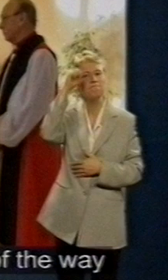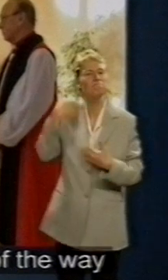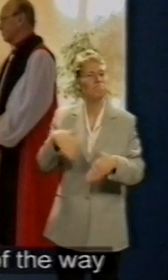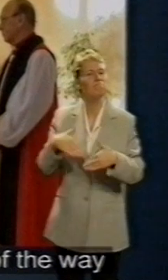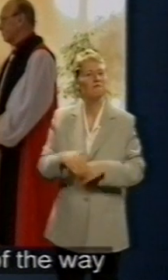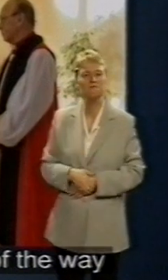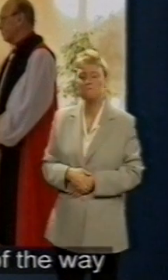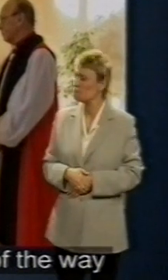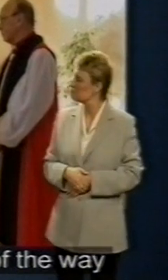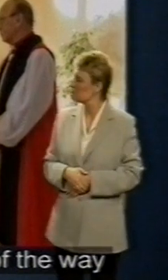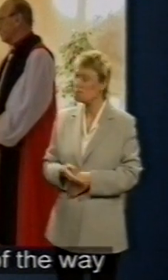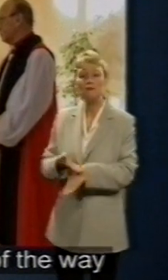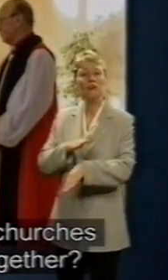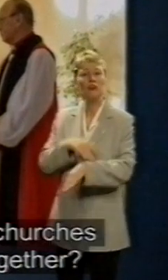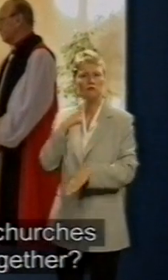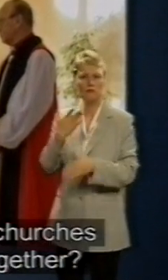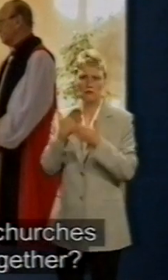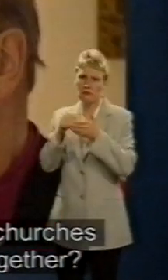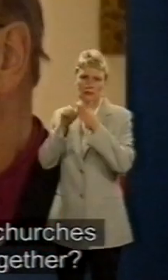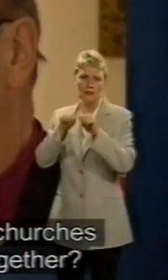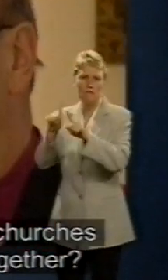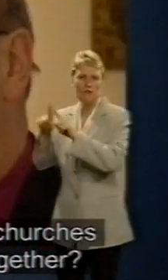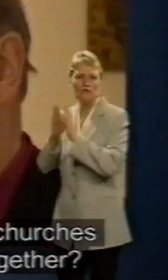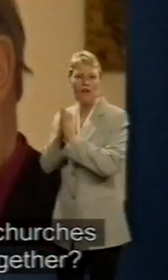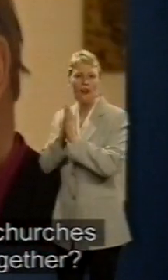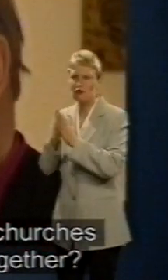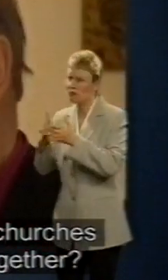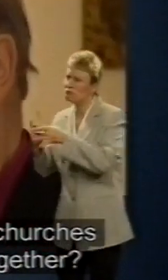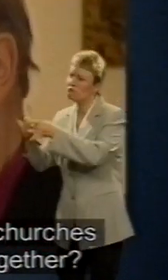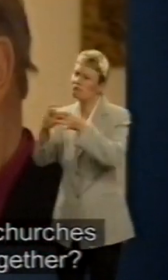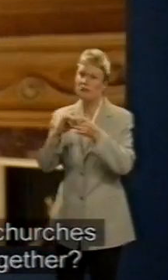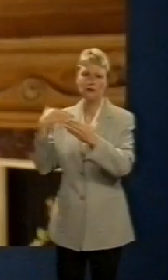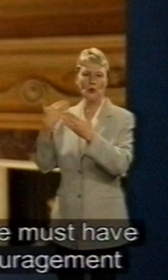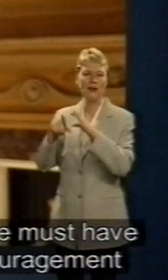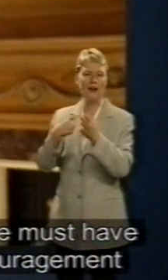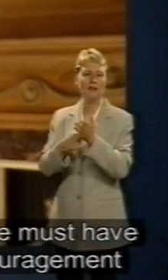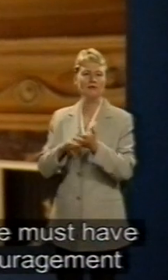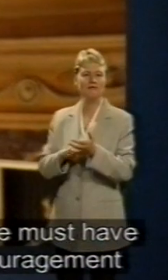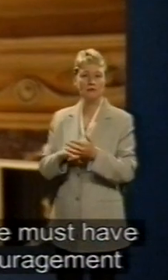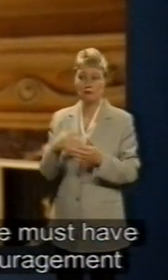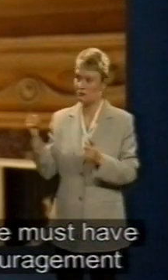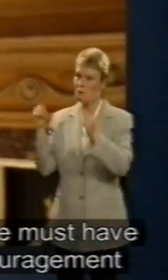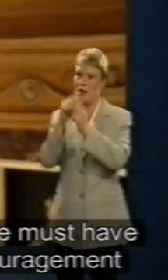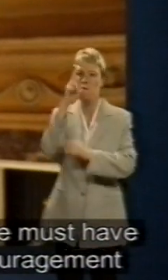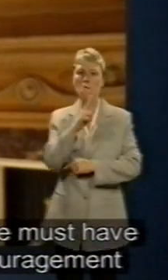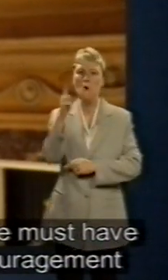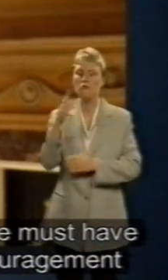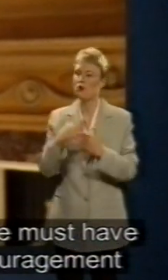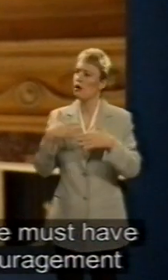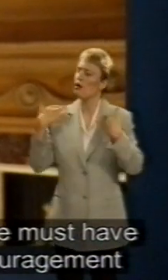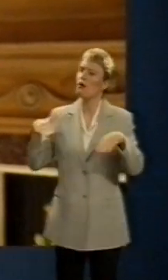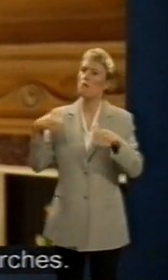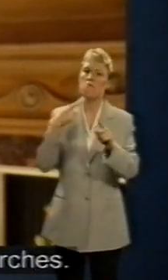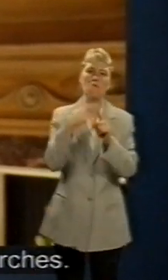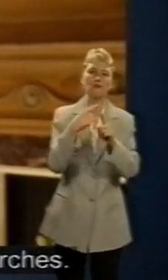that a sign of the way in which all the churches have grown together in recent years? And I think your presence there would have been a huge